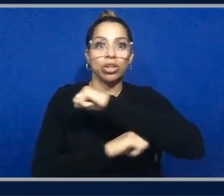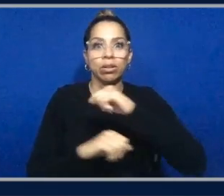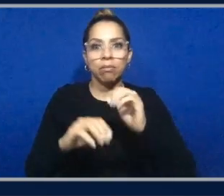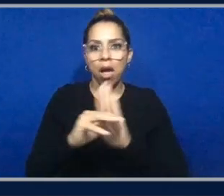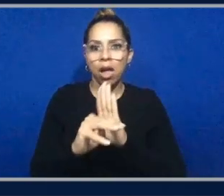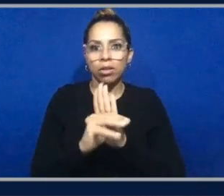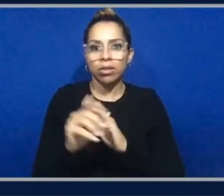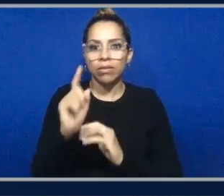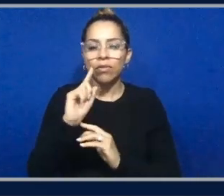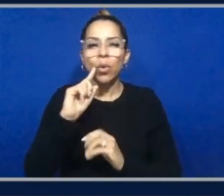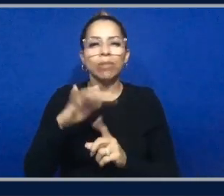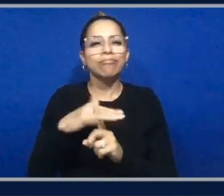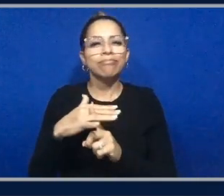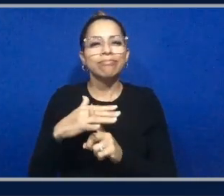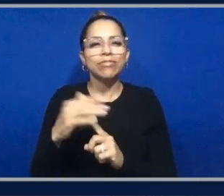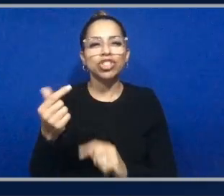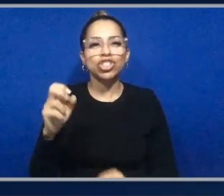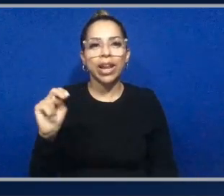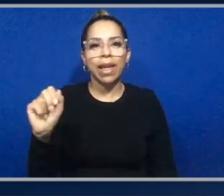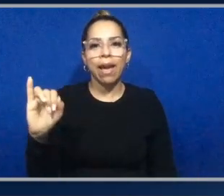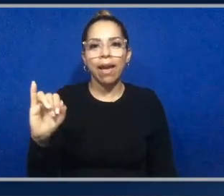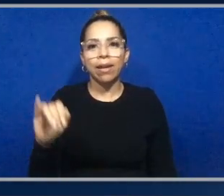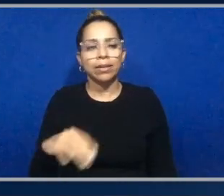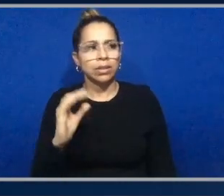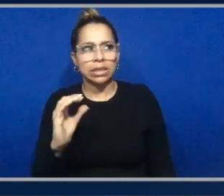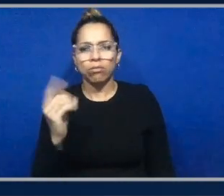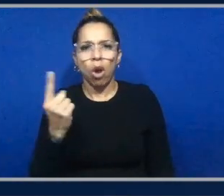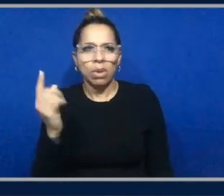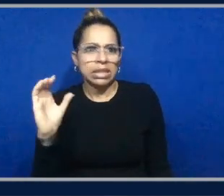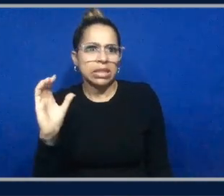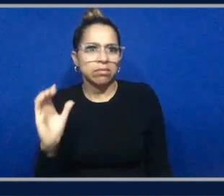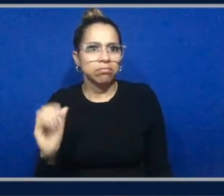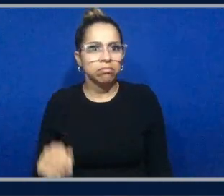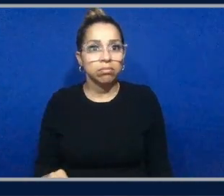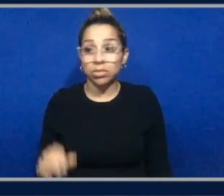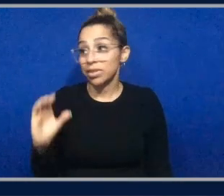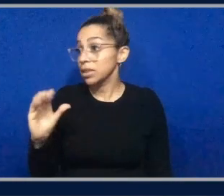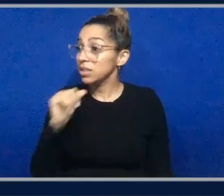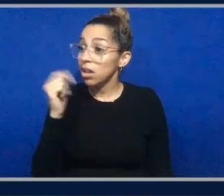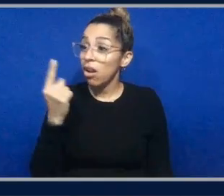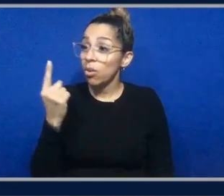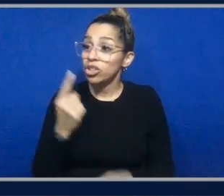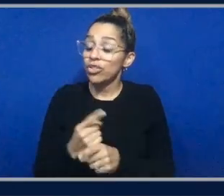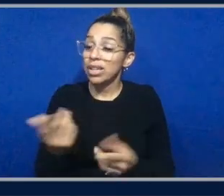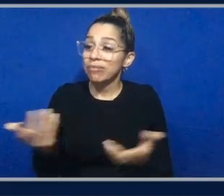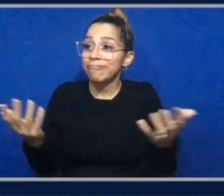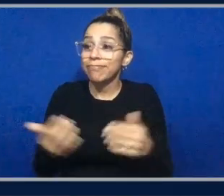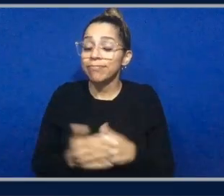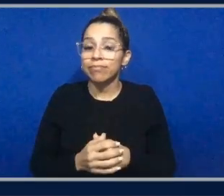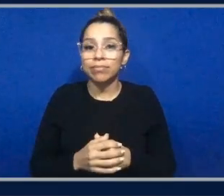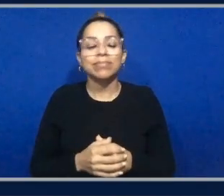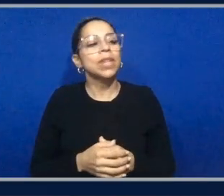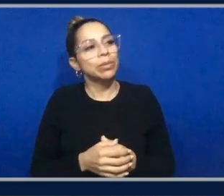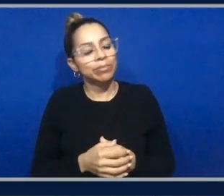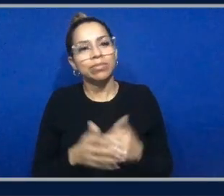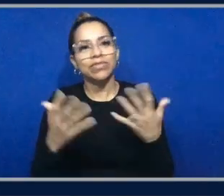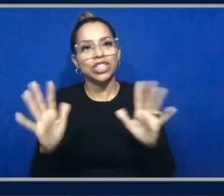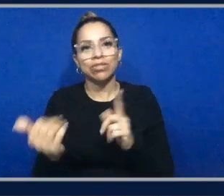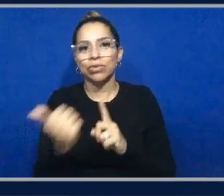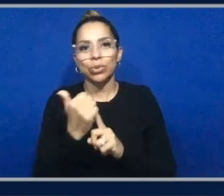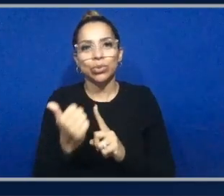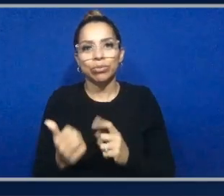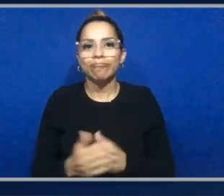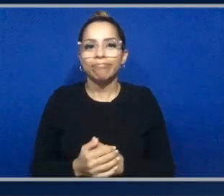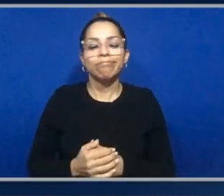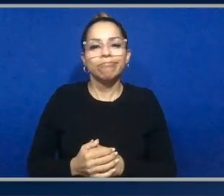It's C. C? Okay. It's always C. It's always C? Oh, C is not always correct. Okay. Look at that. Okay. I've been fooled. So this is what it would look